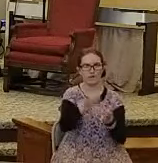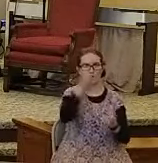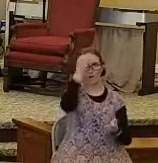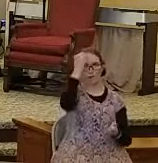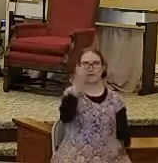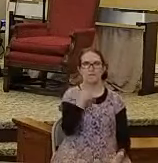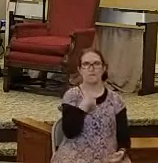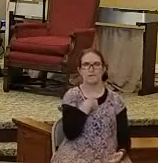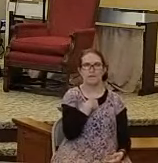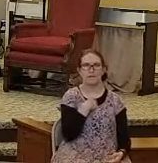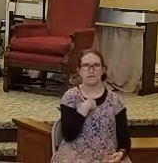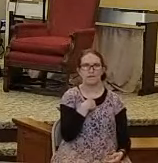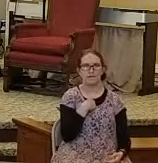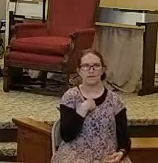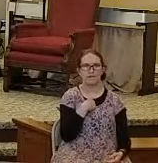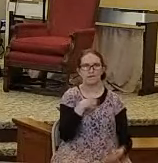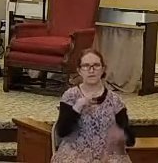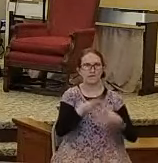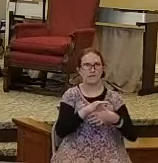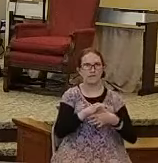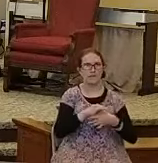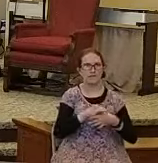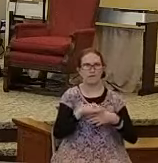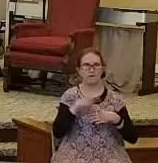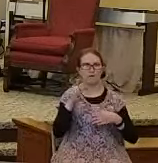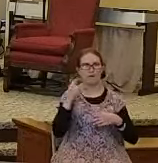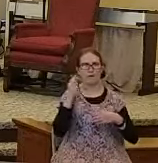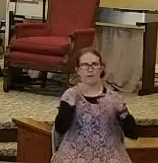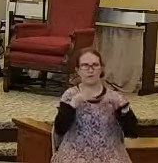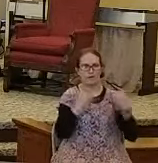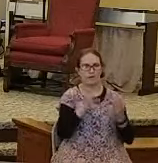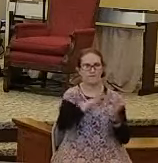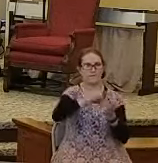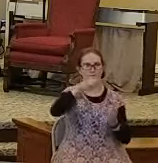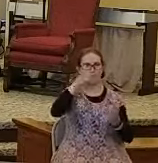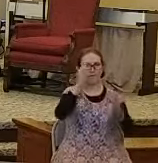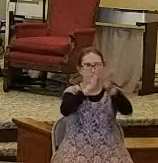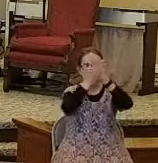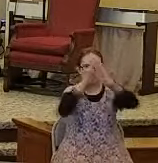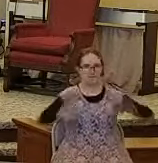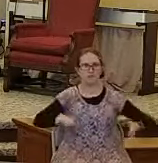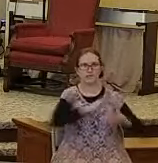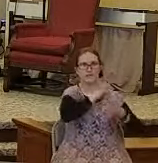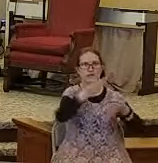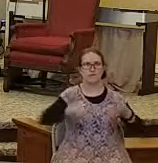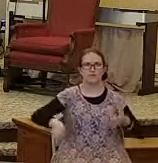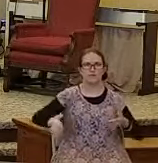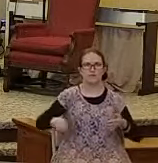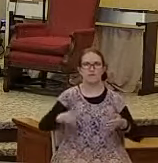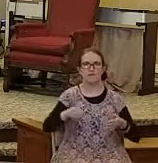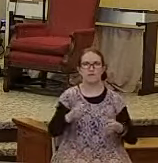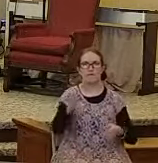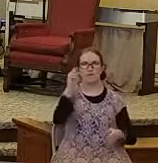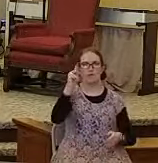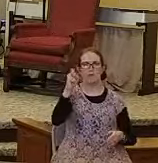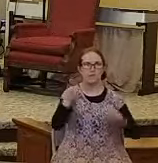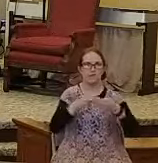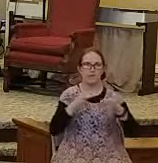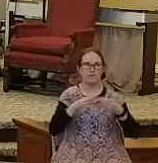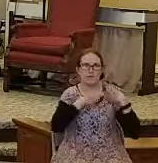me, for I am meek and lowly in heart, and ye shall find rest unto your souls. For my yoke is